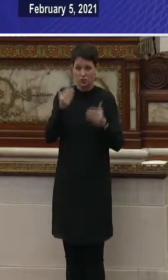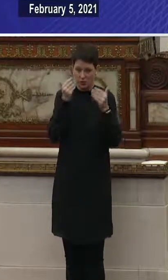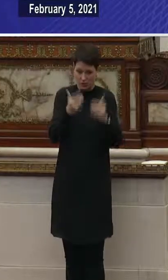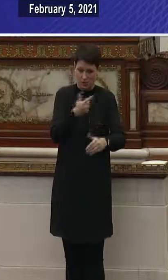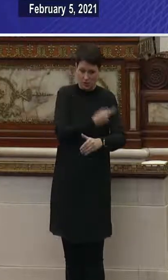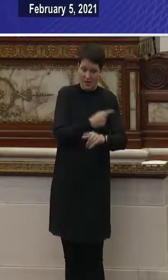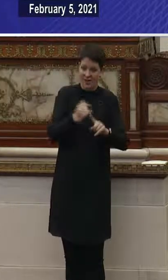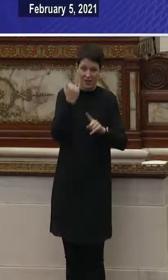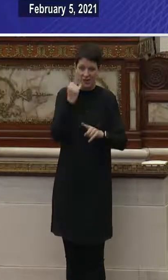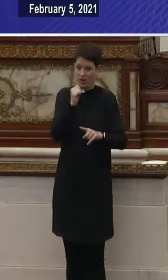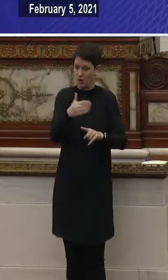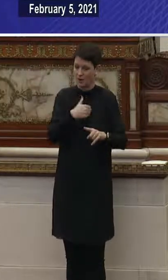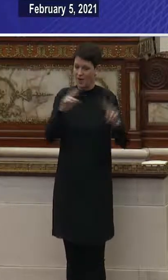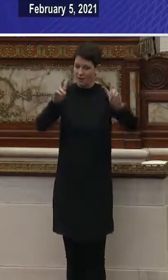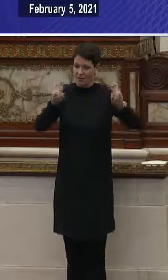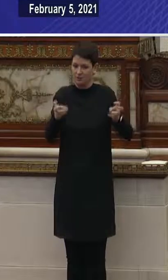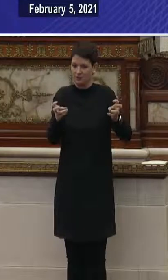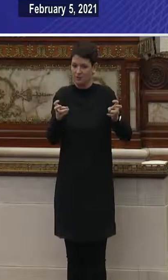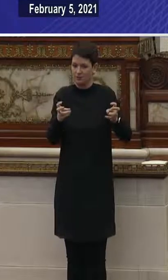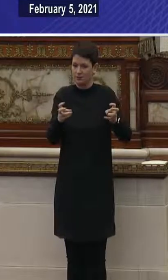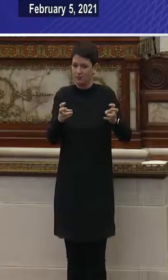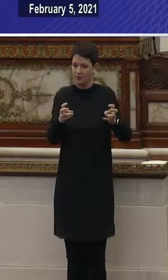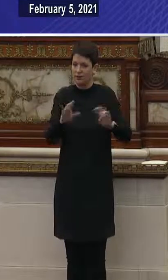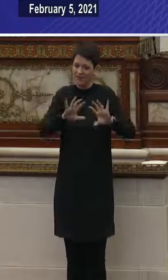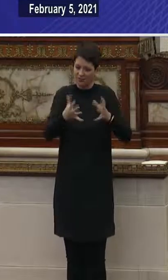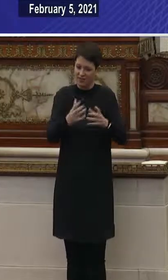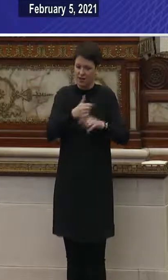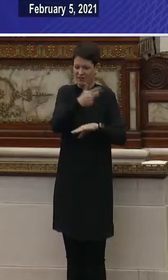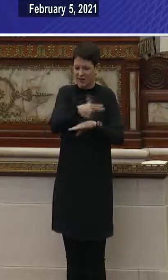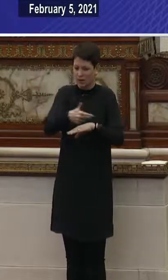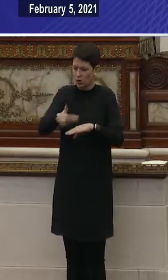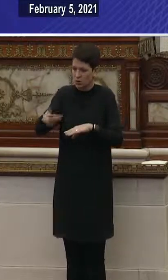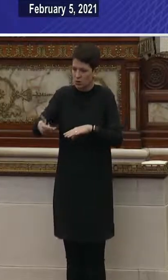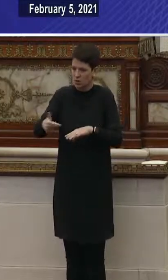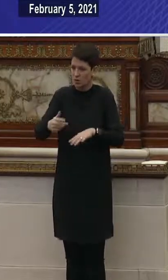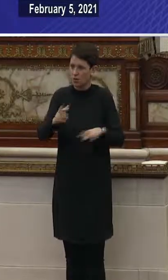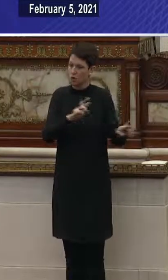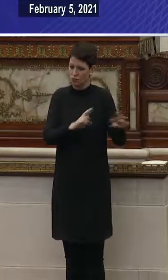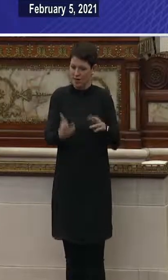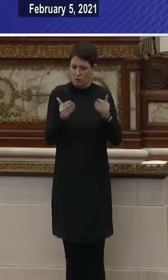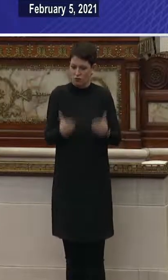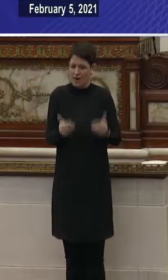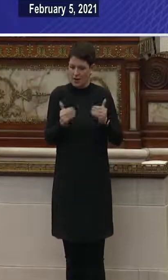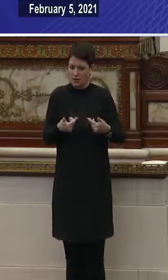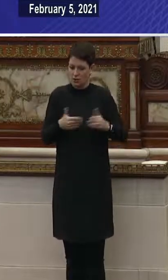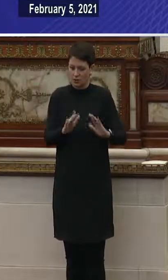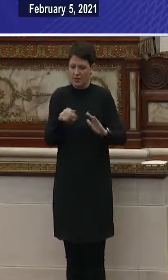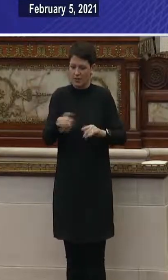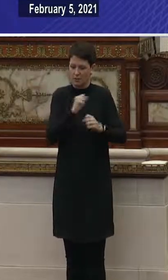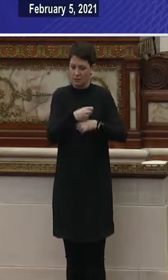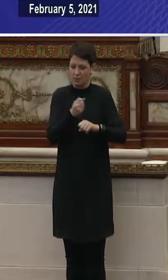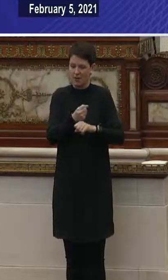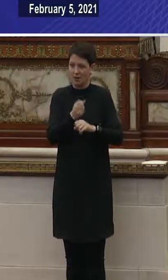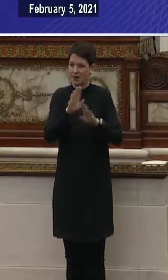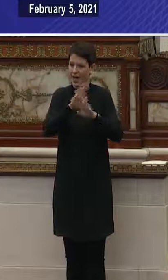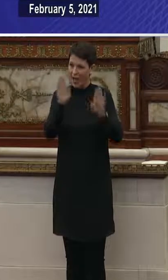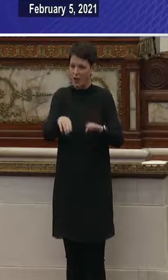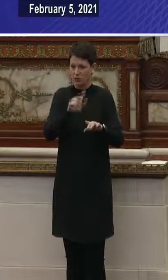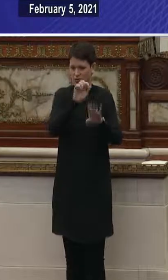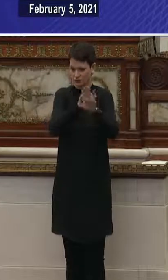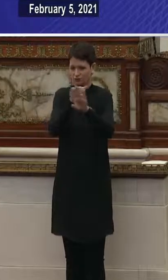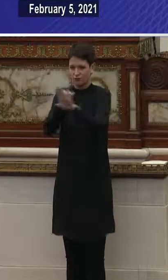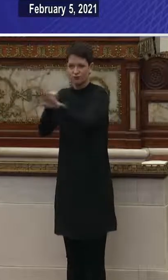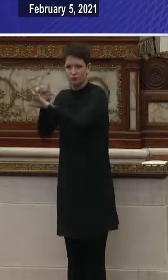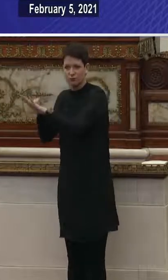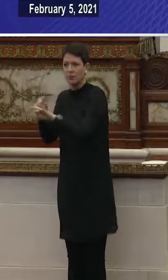if they don't have, quote unquote, a fleet of vehicles on board right now that would allow them to make those house calls. I want us to